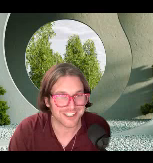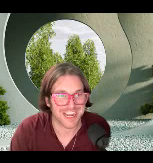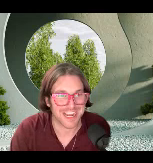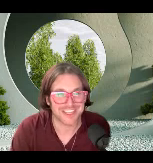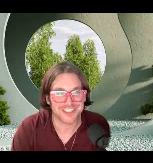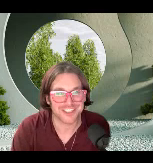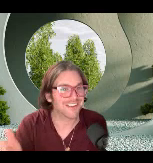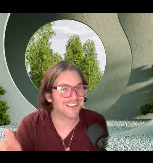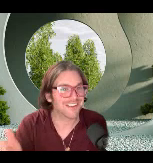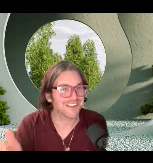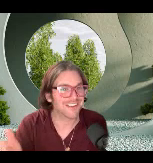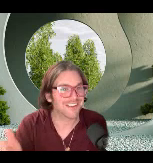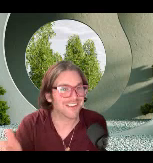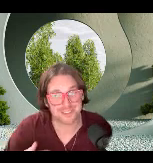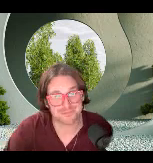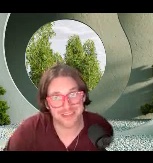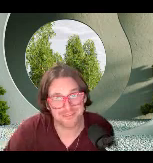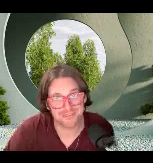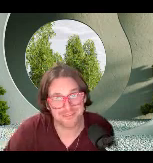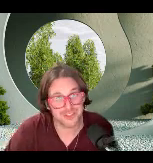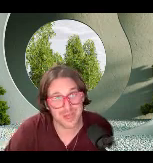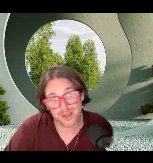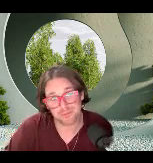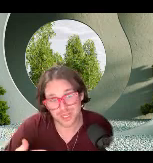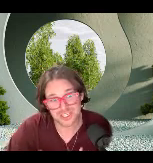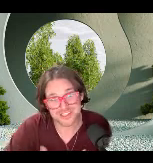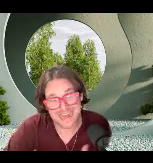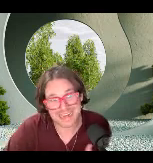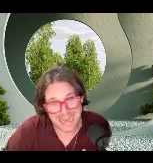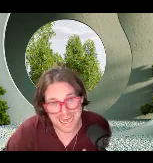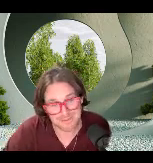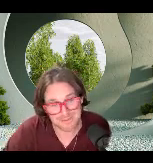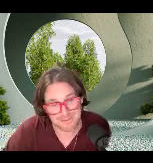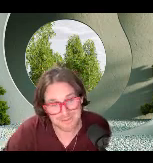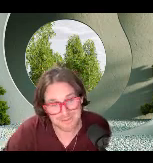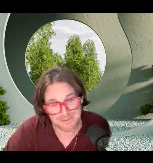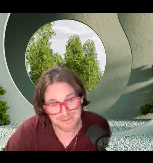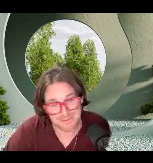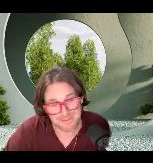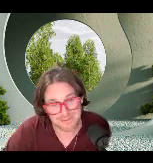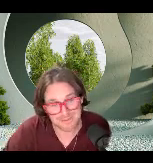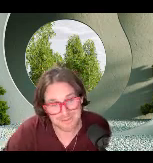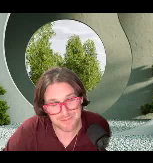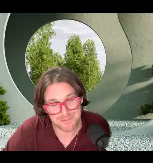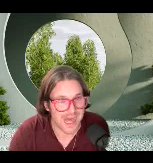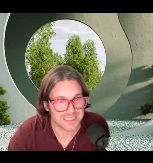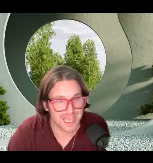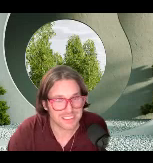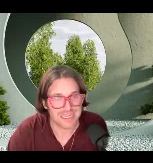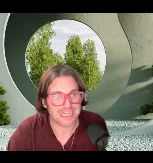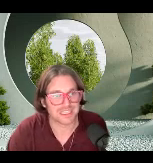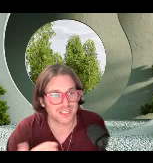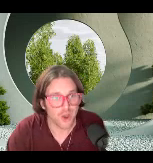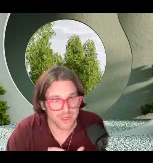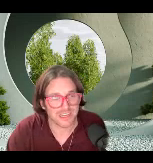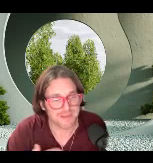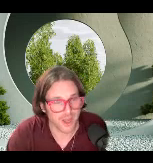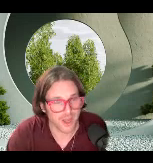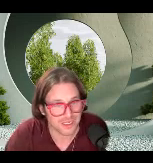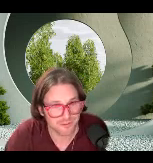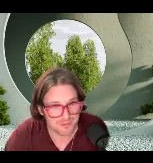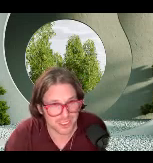Microsoft Translator. I could have used some different apps or platforms to help bridge that gap and have them really focus on the content and